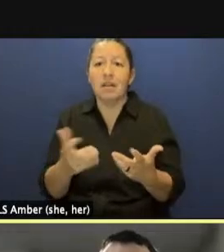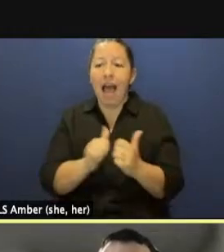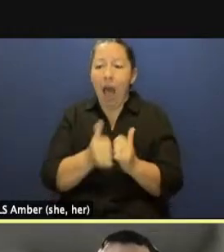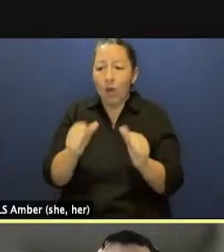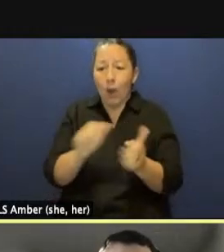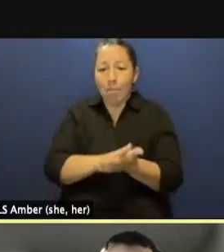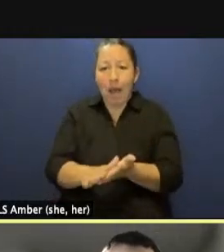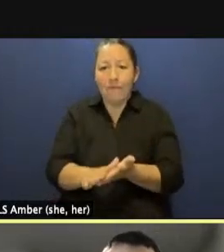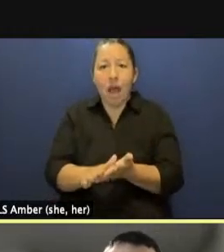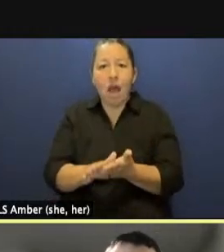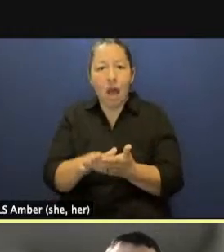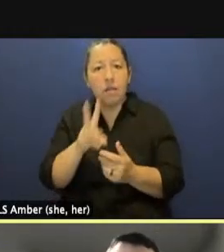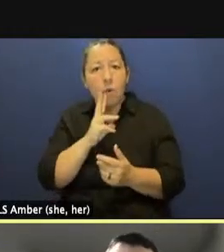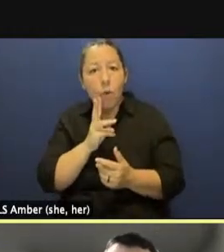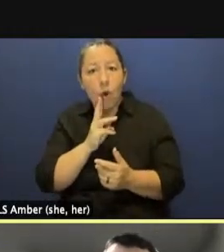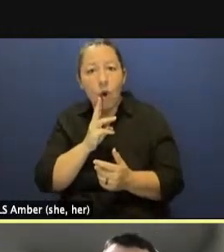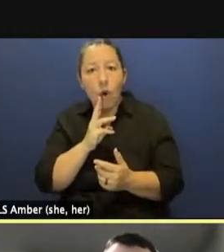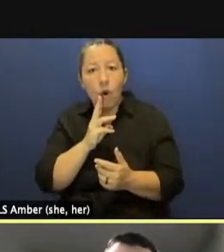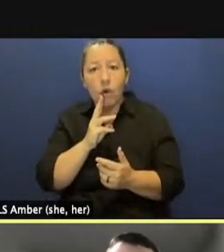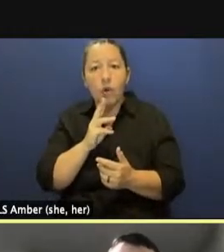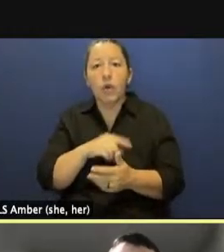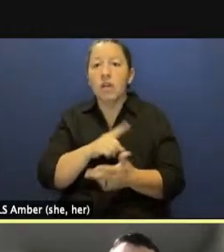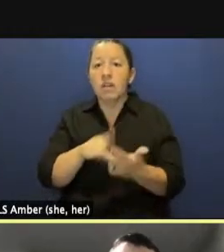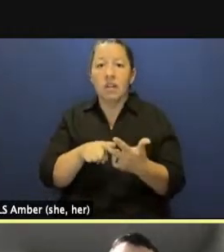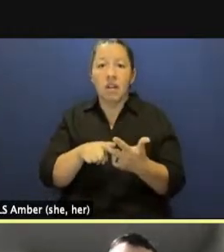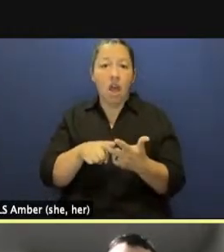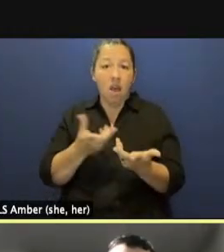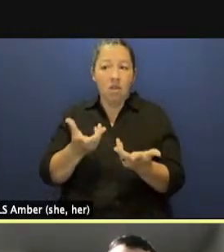byproduct, what it is it metal, and what can we do with it?